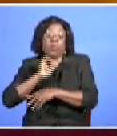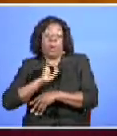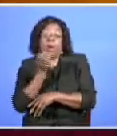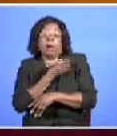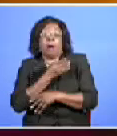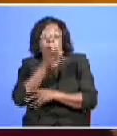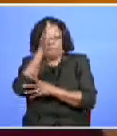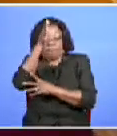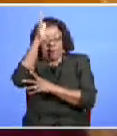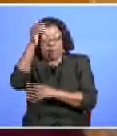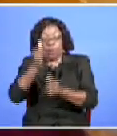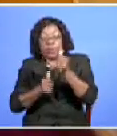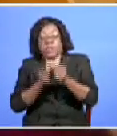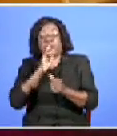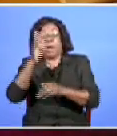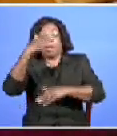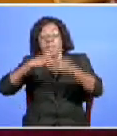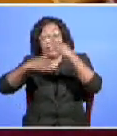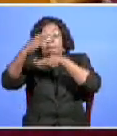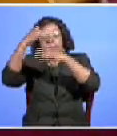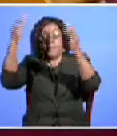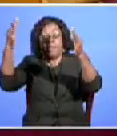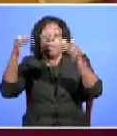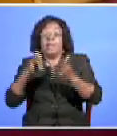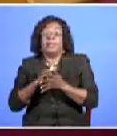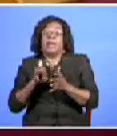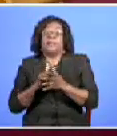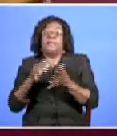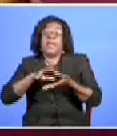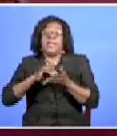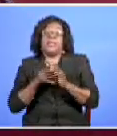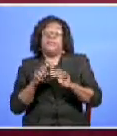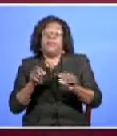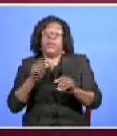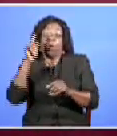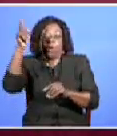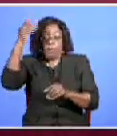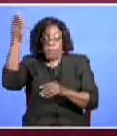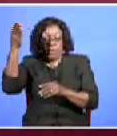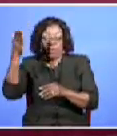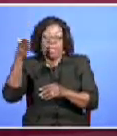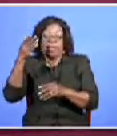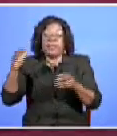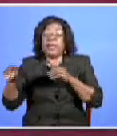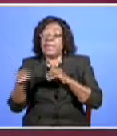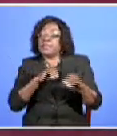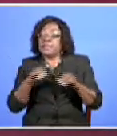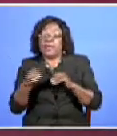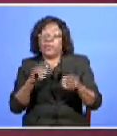heaven. That means that from your vantage point, there is nothing going